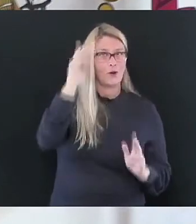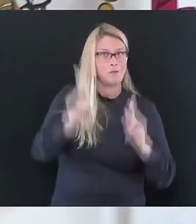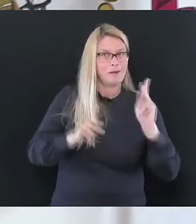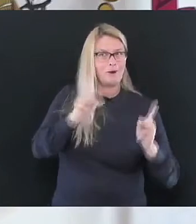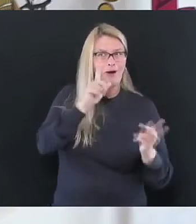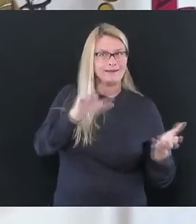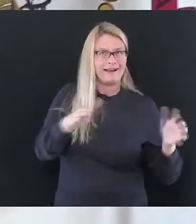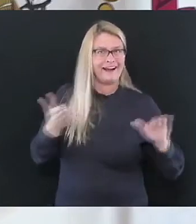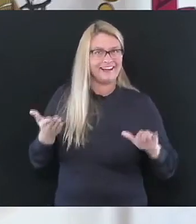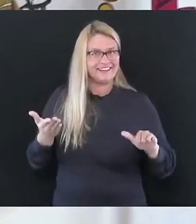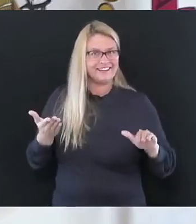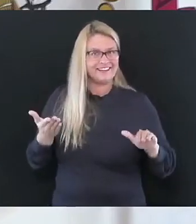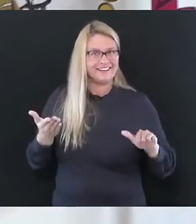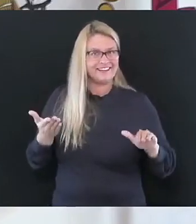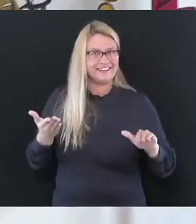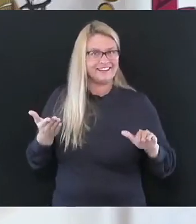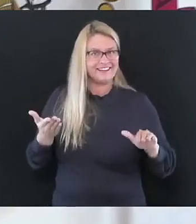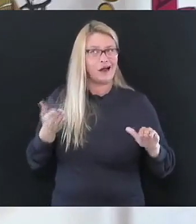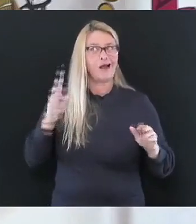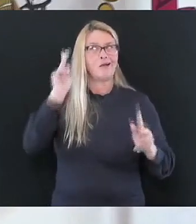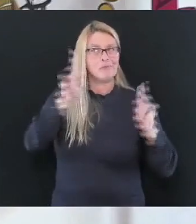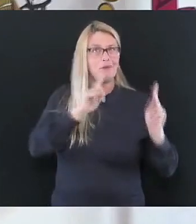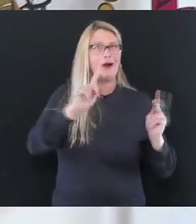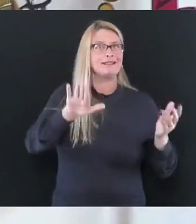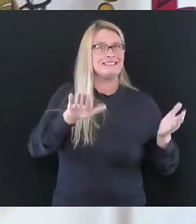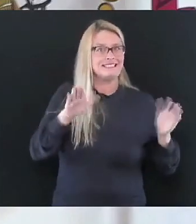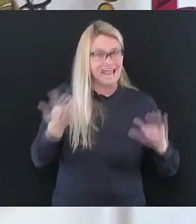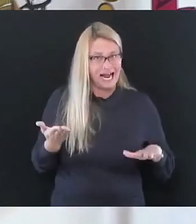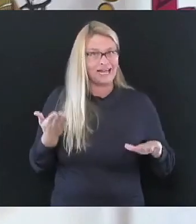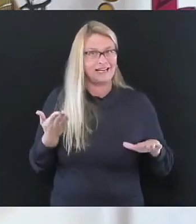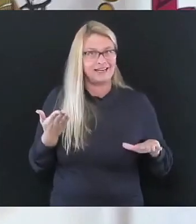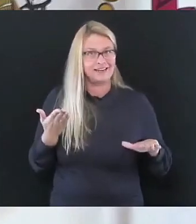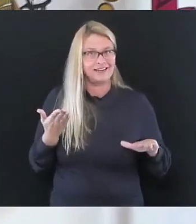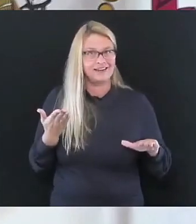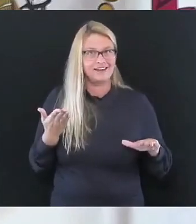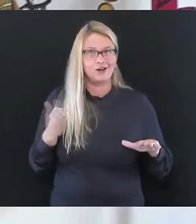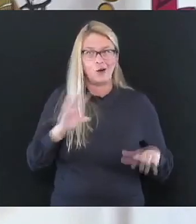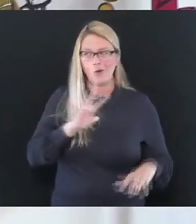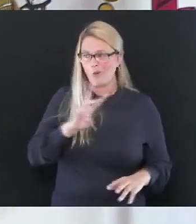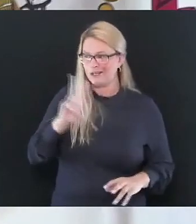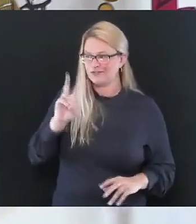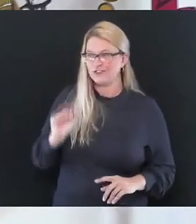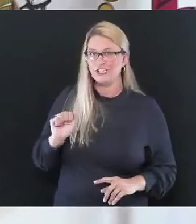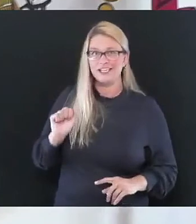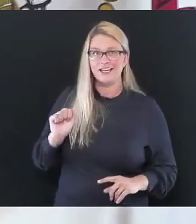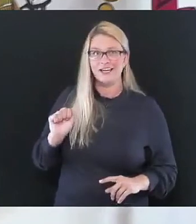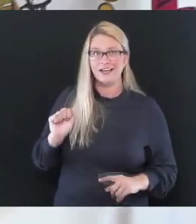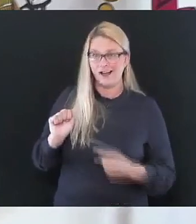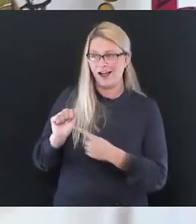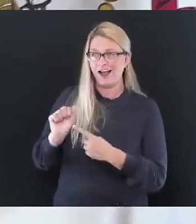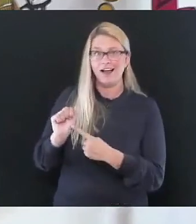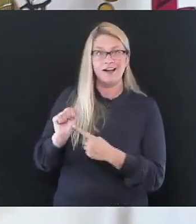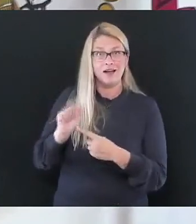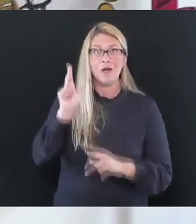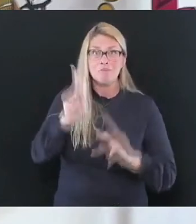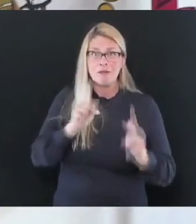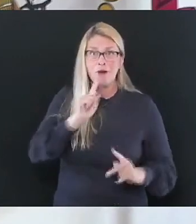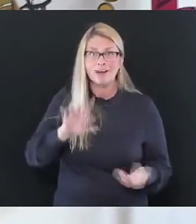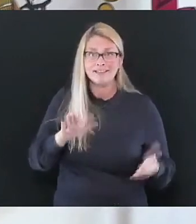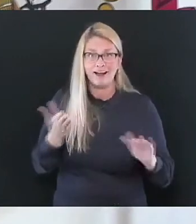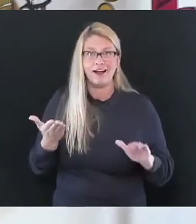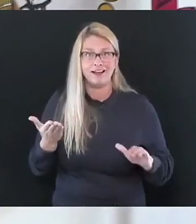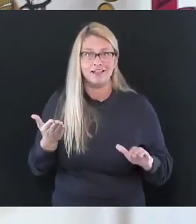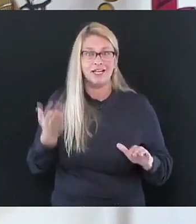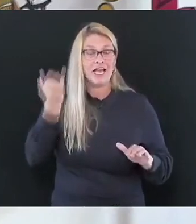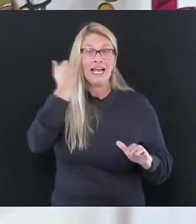hands. People die. People die. I mean, West Virginia, people die if we don't do